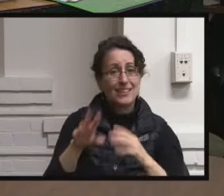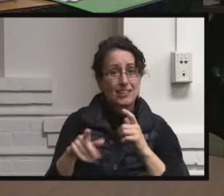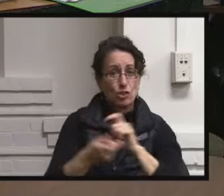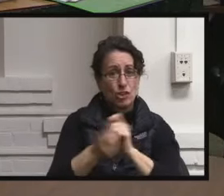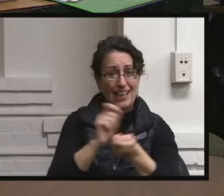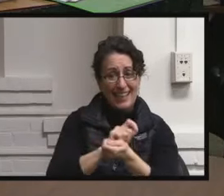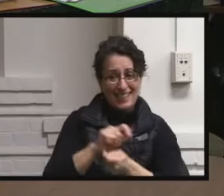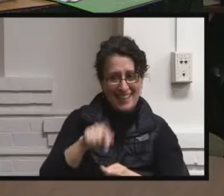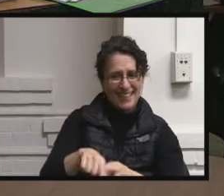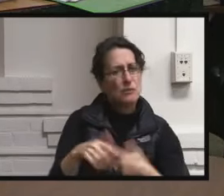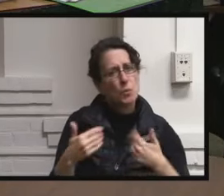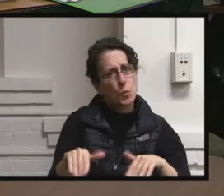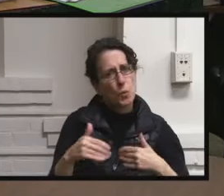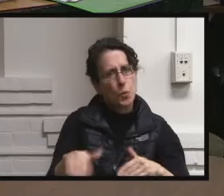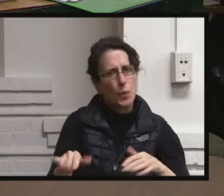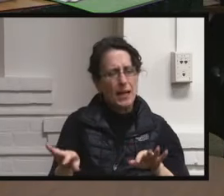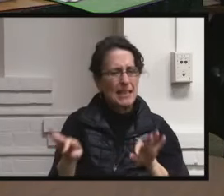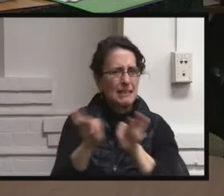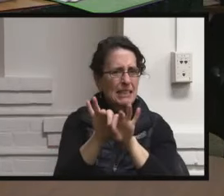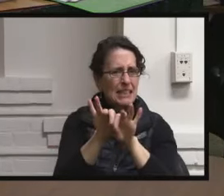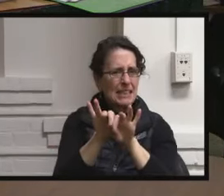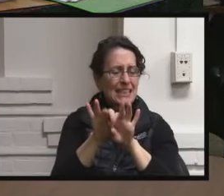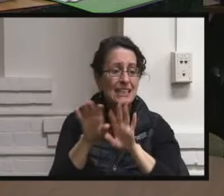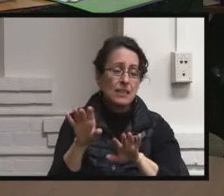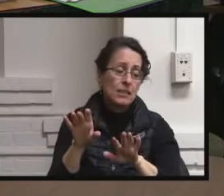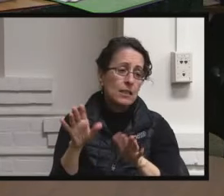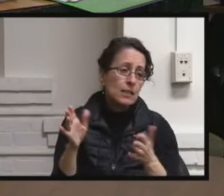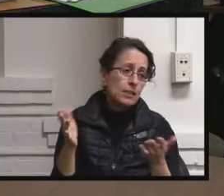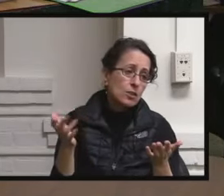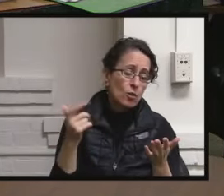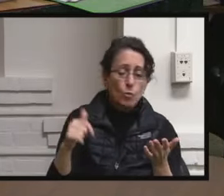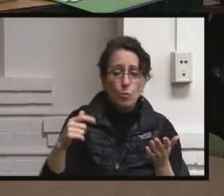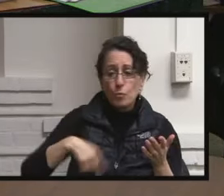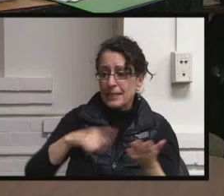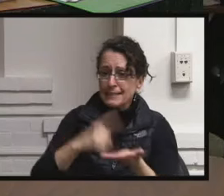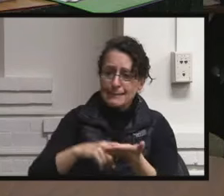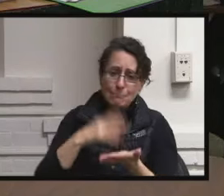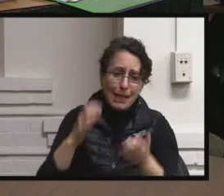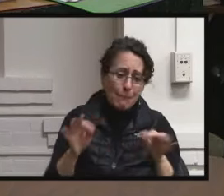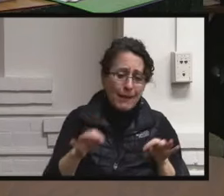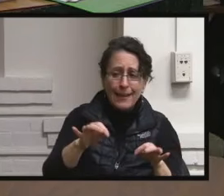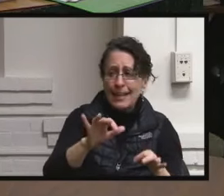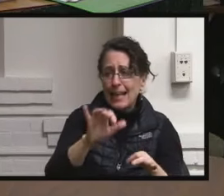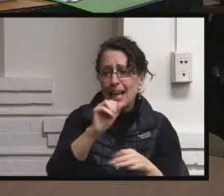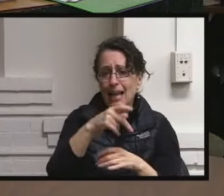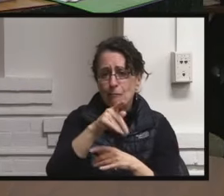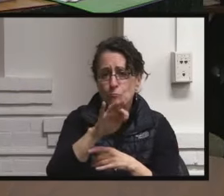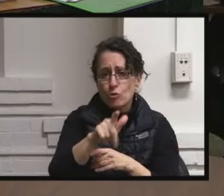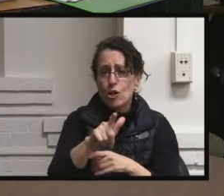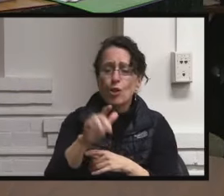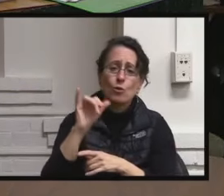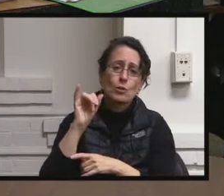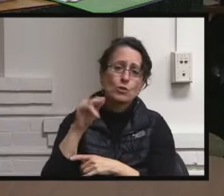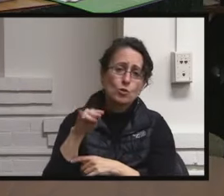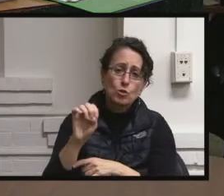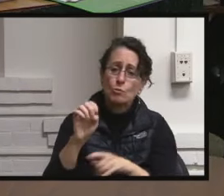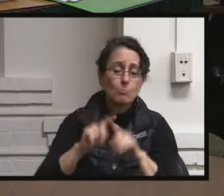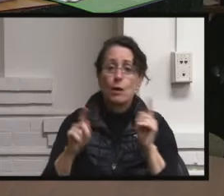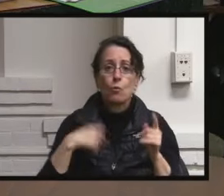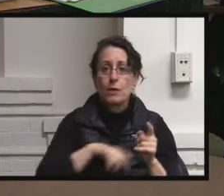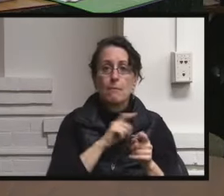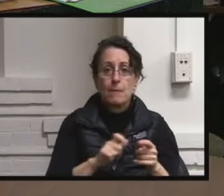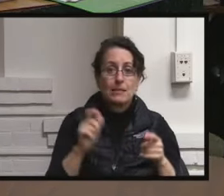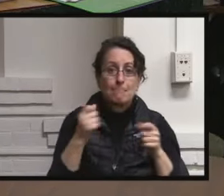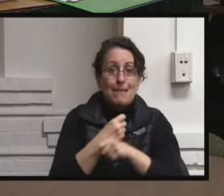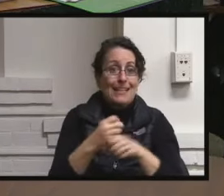talking, if we did it, would it start in April or would it start in June? Or right. But we have to make the decision to do this soon.